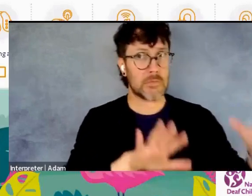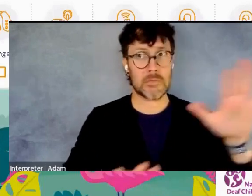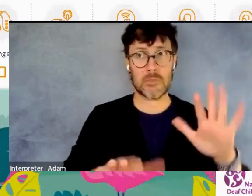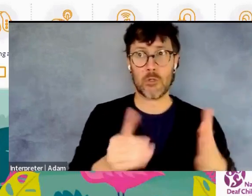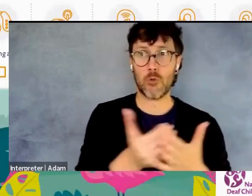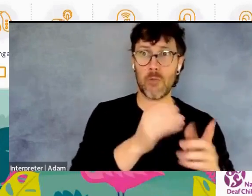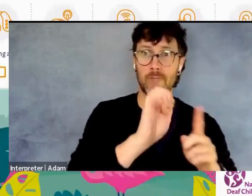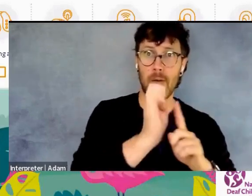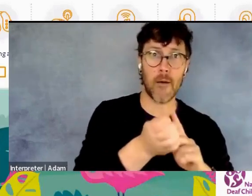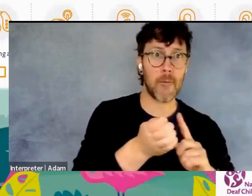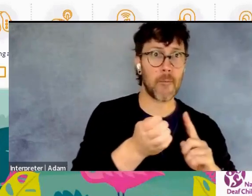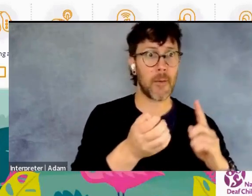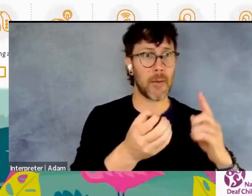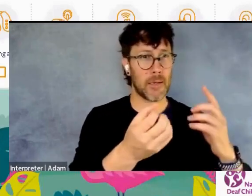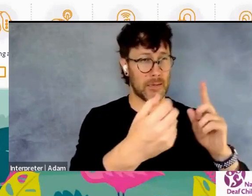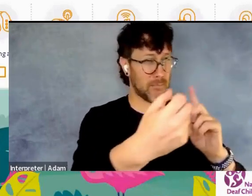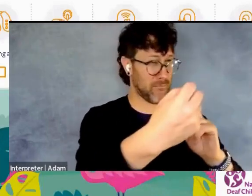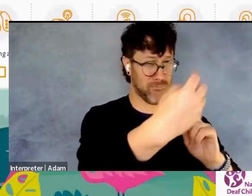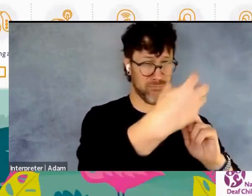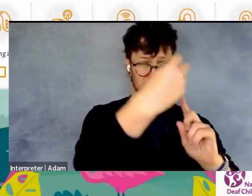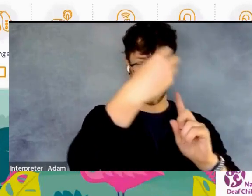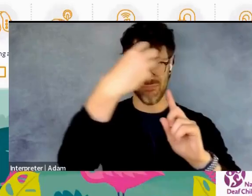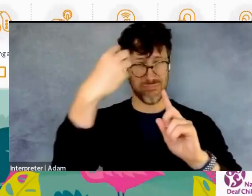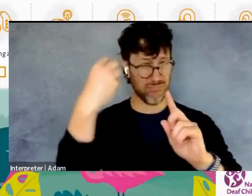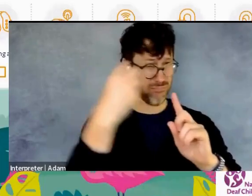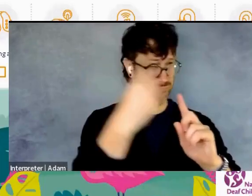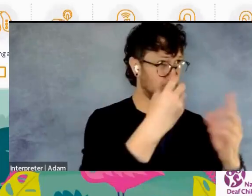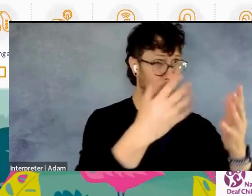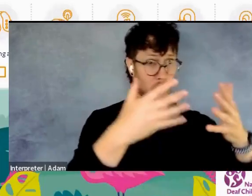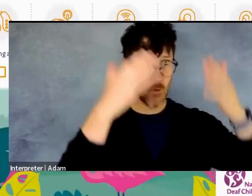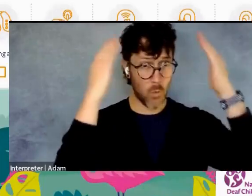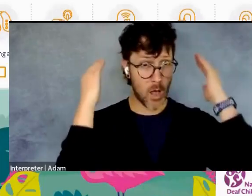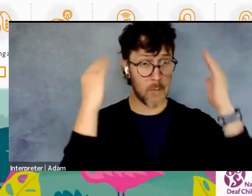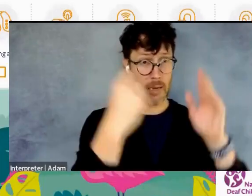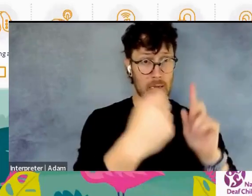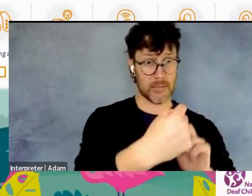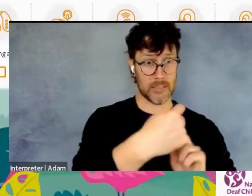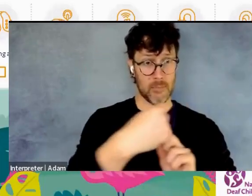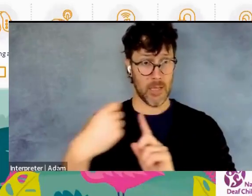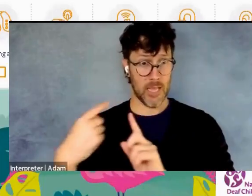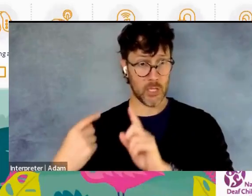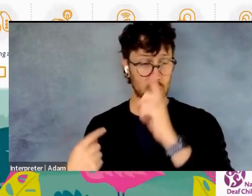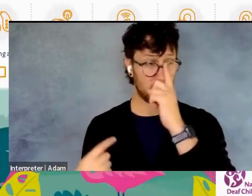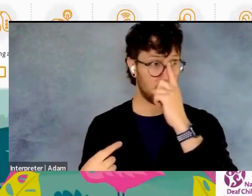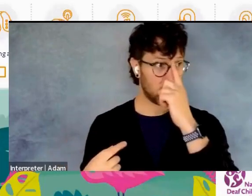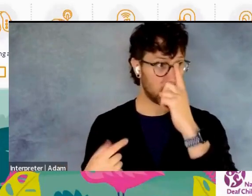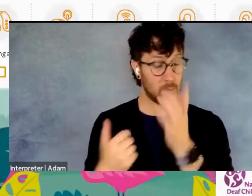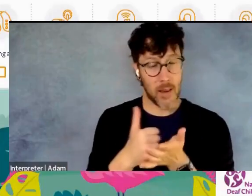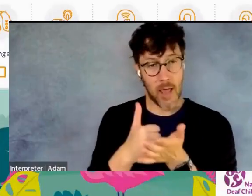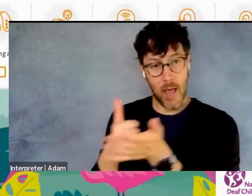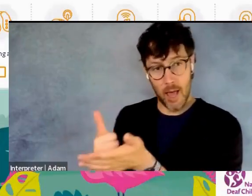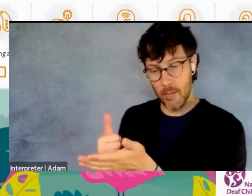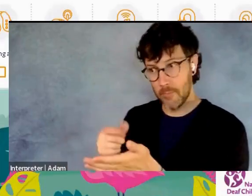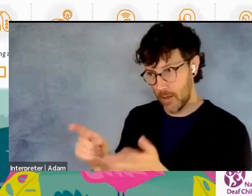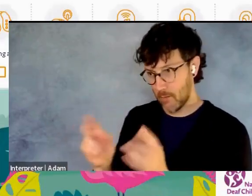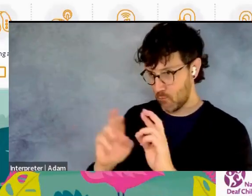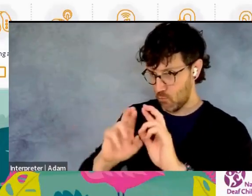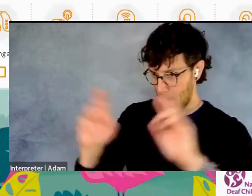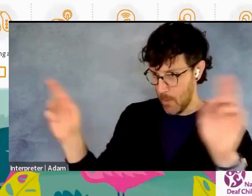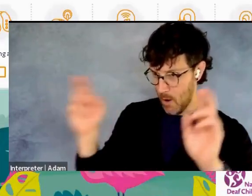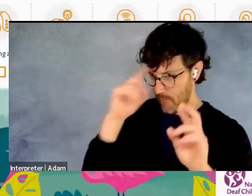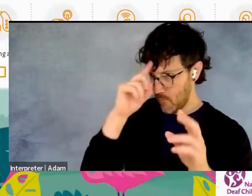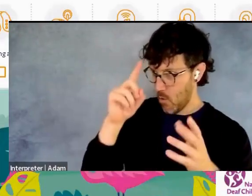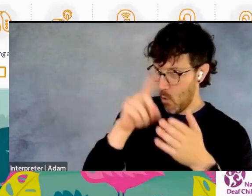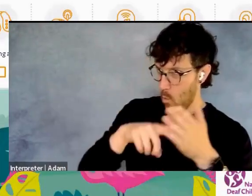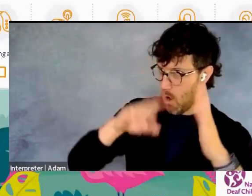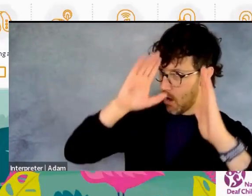of overwhelming sensory stimulation, it might be helpful to kind of prepare for what's going to happen. And